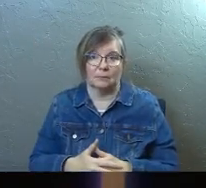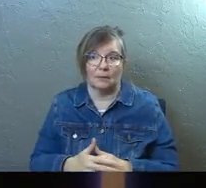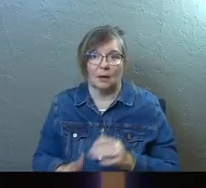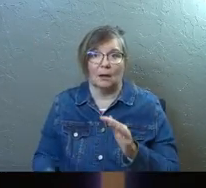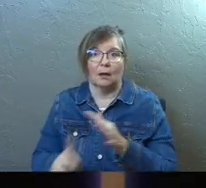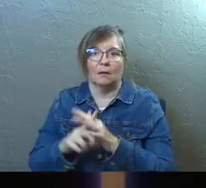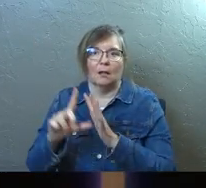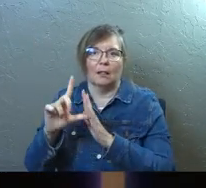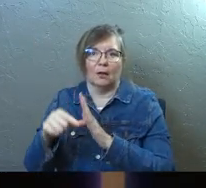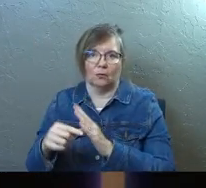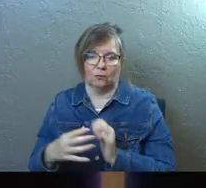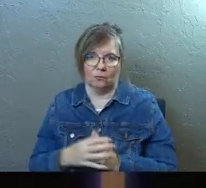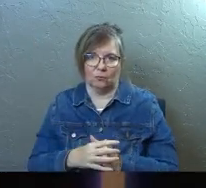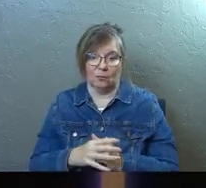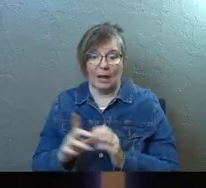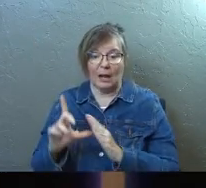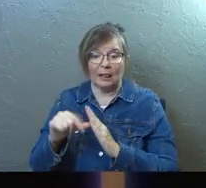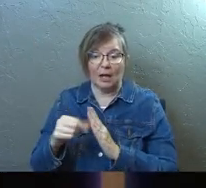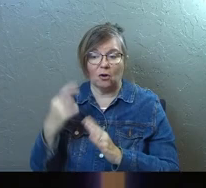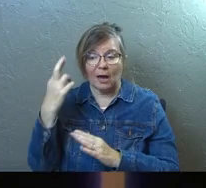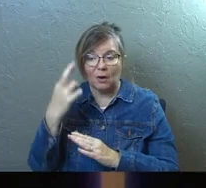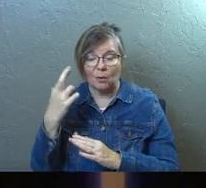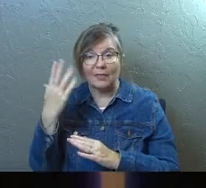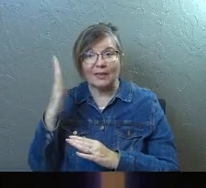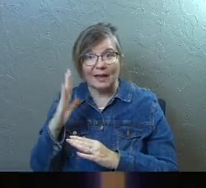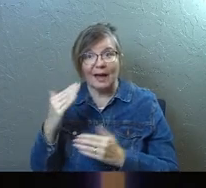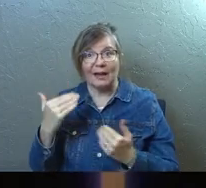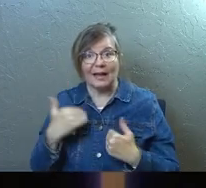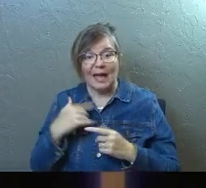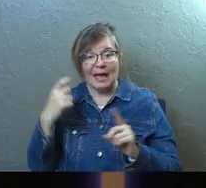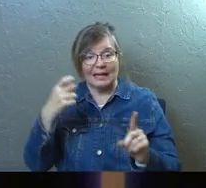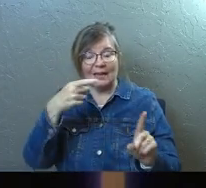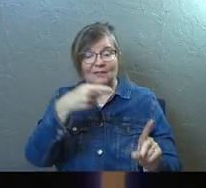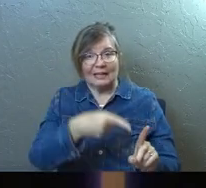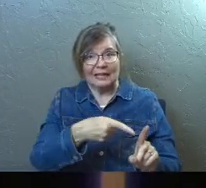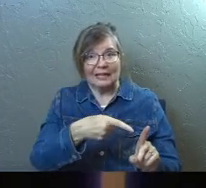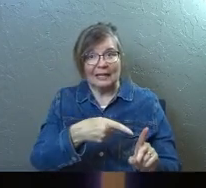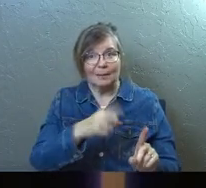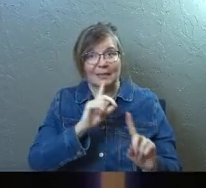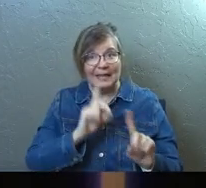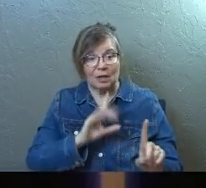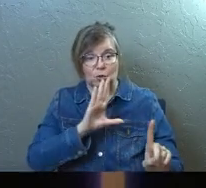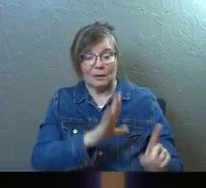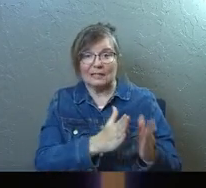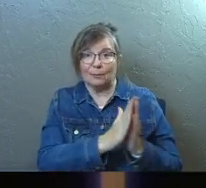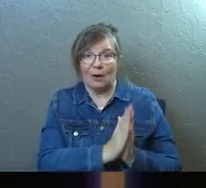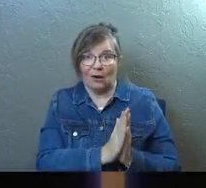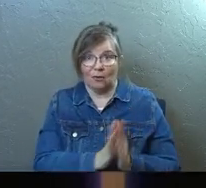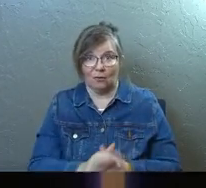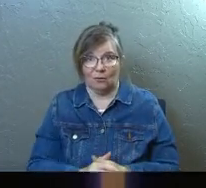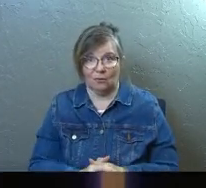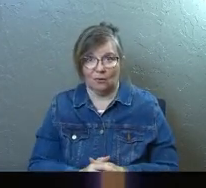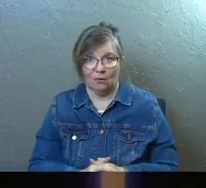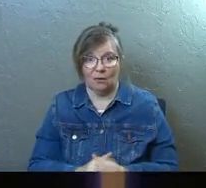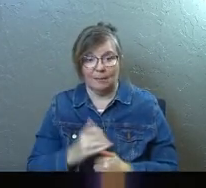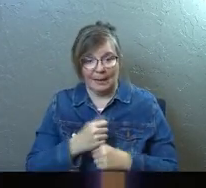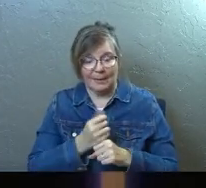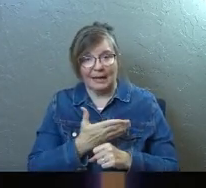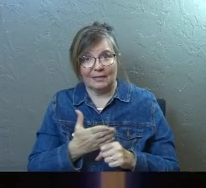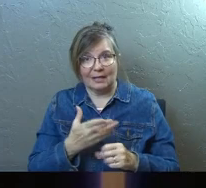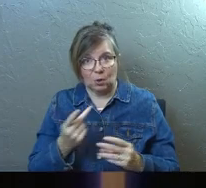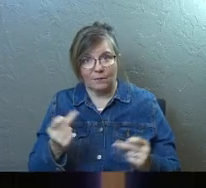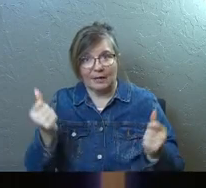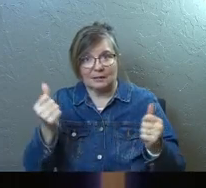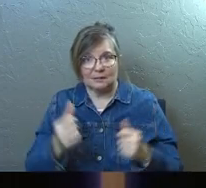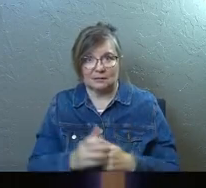to me later. And later I realized that God had given him the answer to his prayer by making things